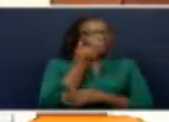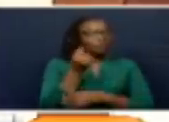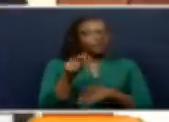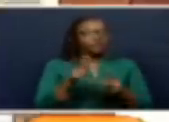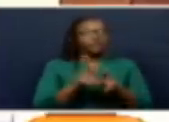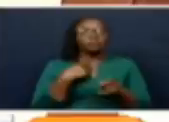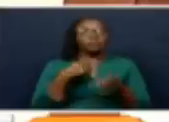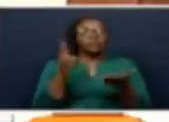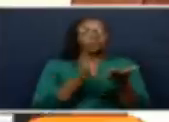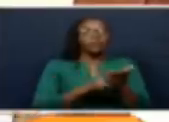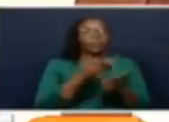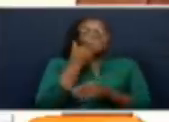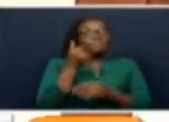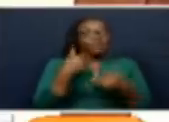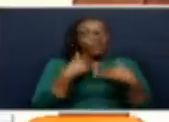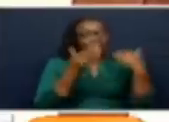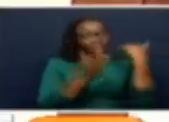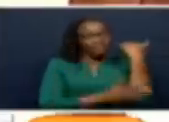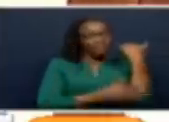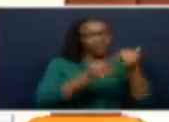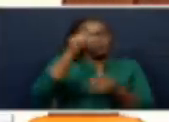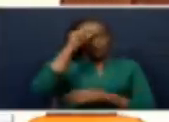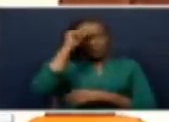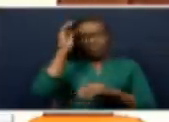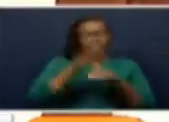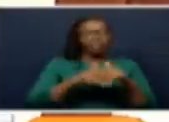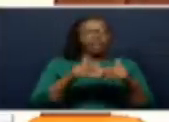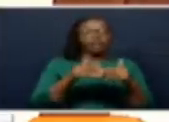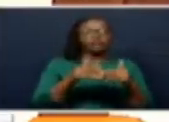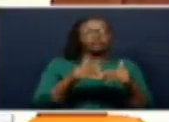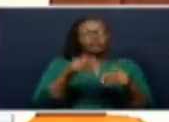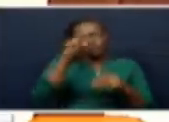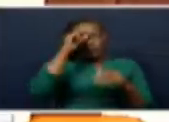again, it's better to have a bad government than not to have a government.